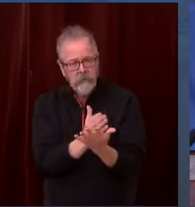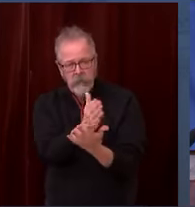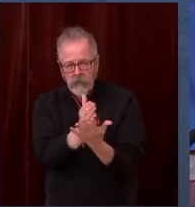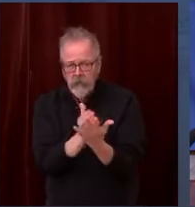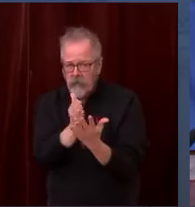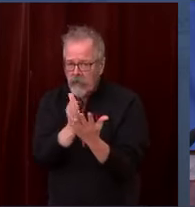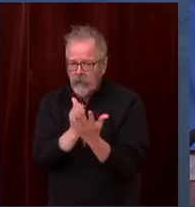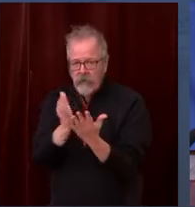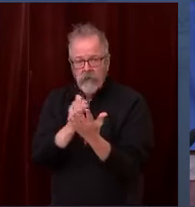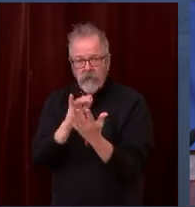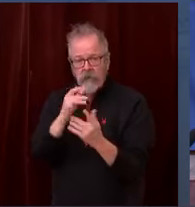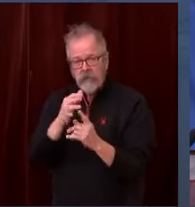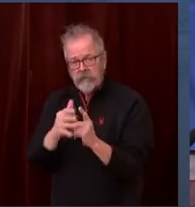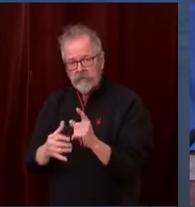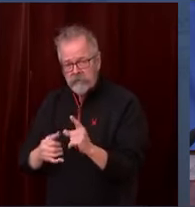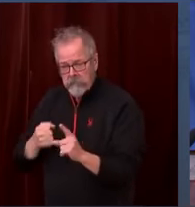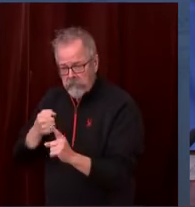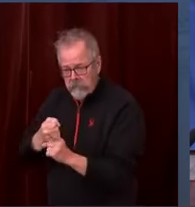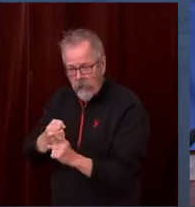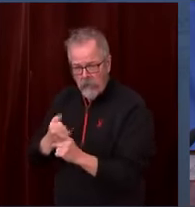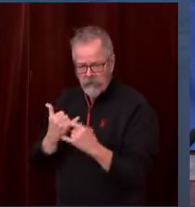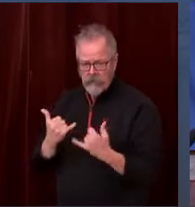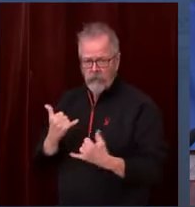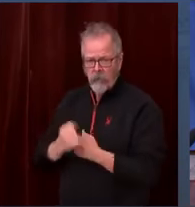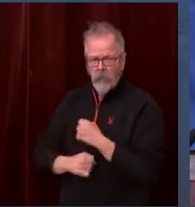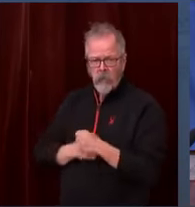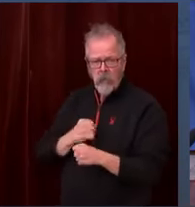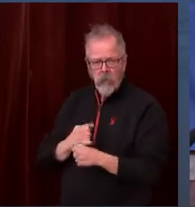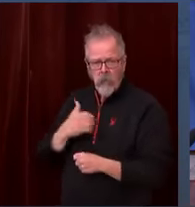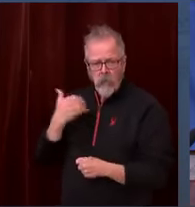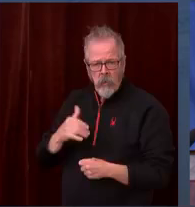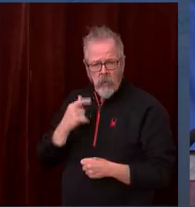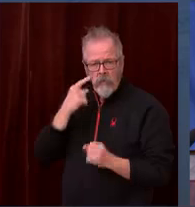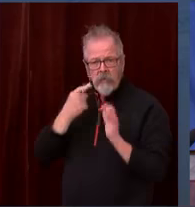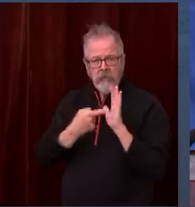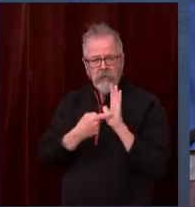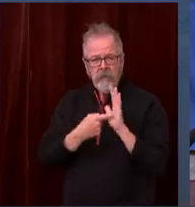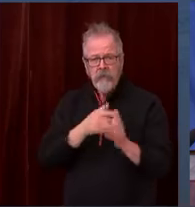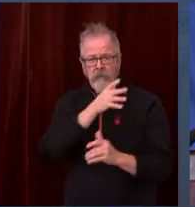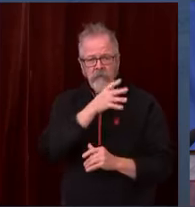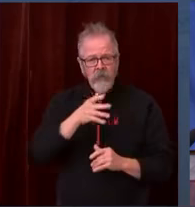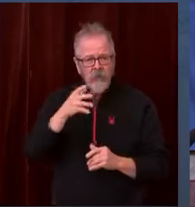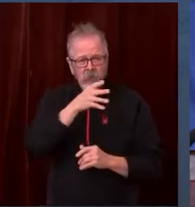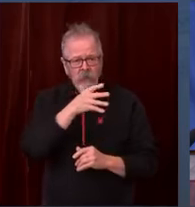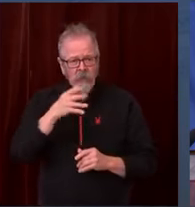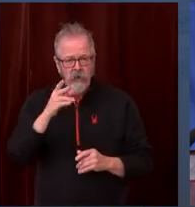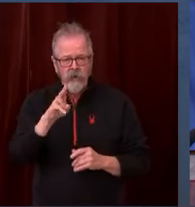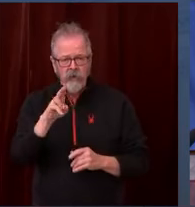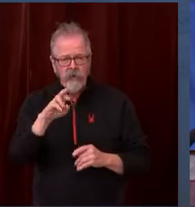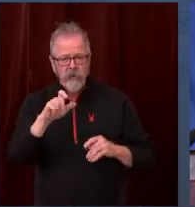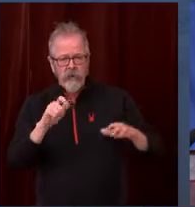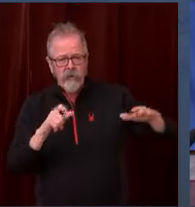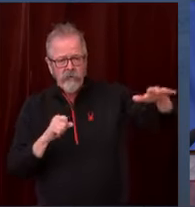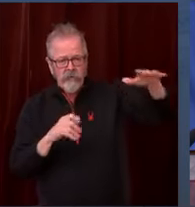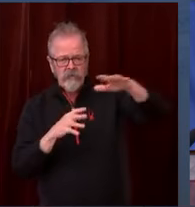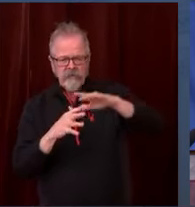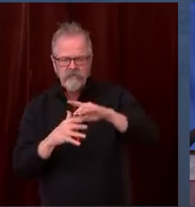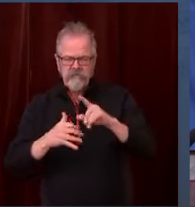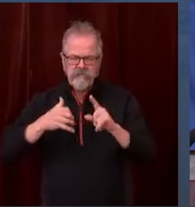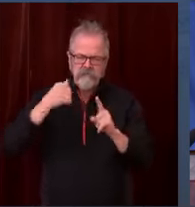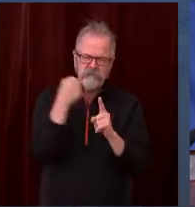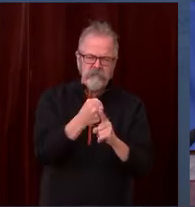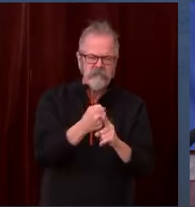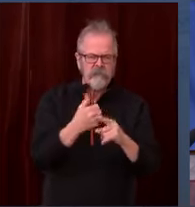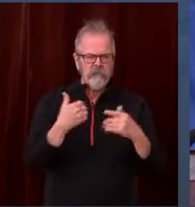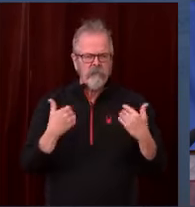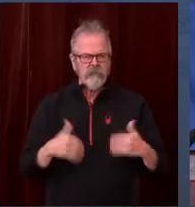as physically by the COVID pandemic, but who are not today eligible to participate